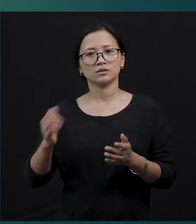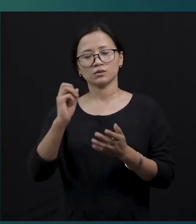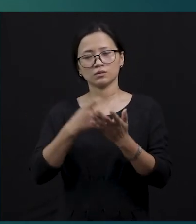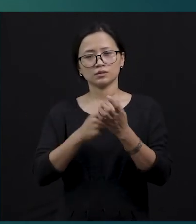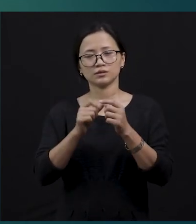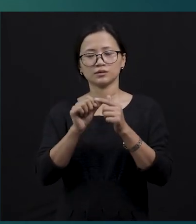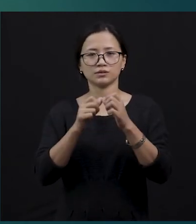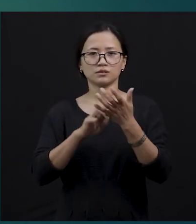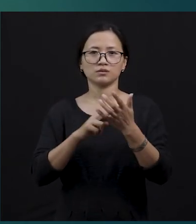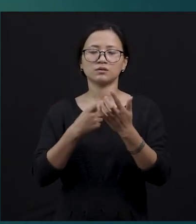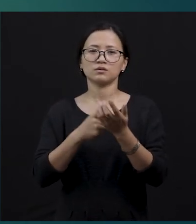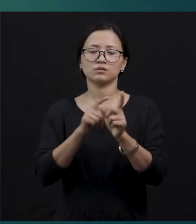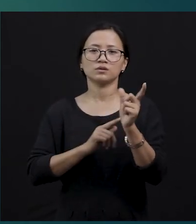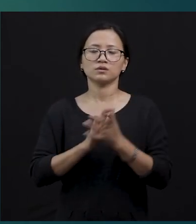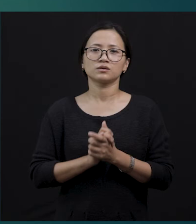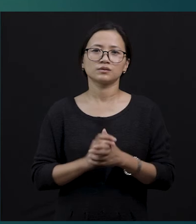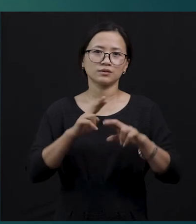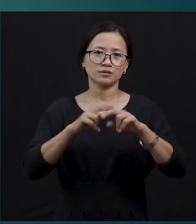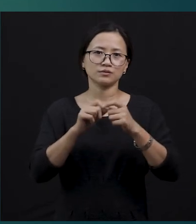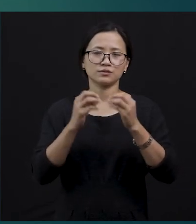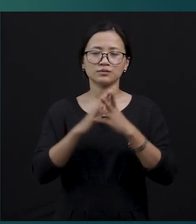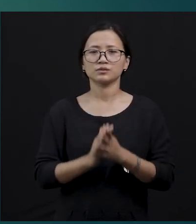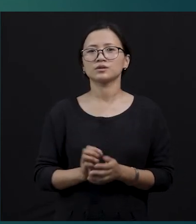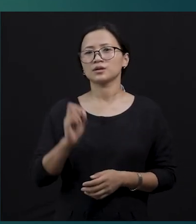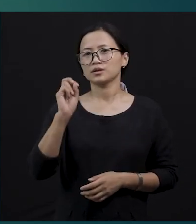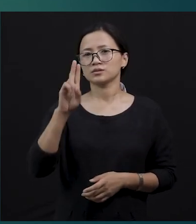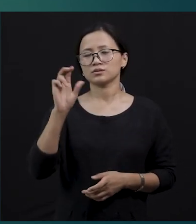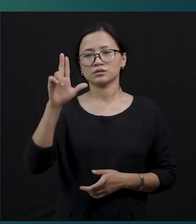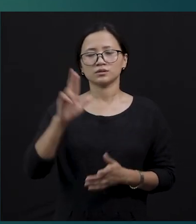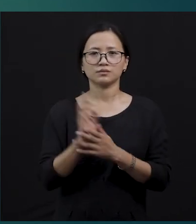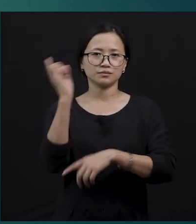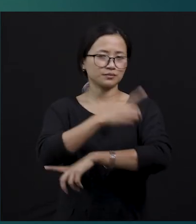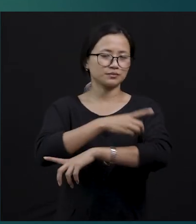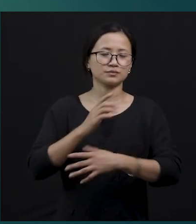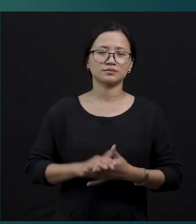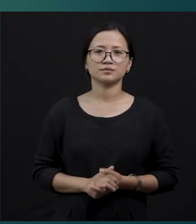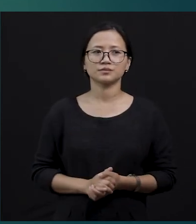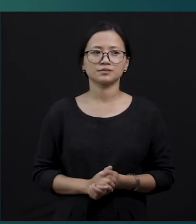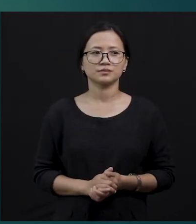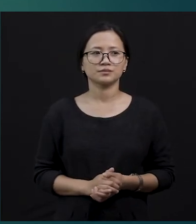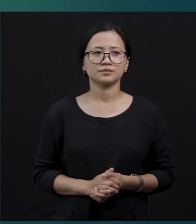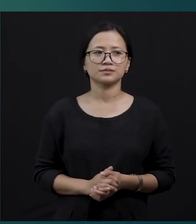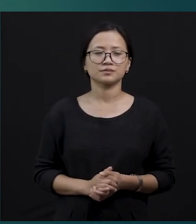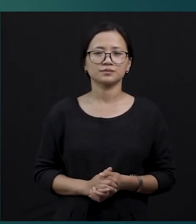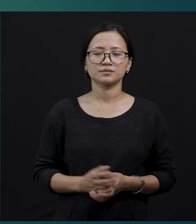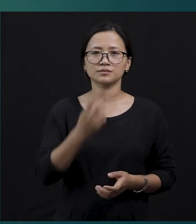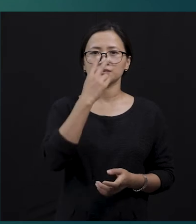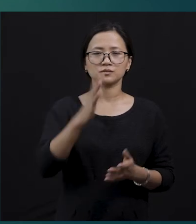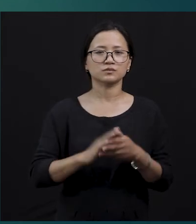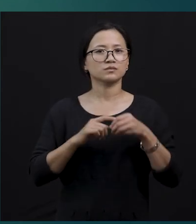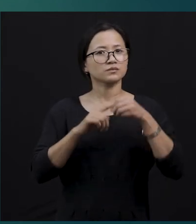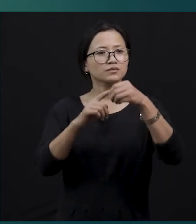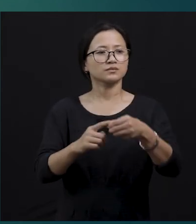ordinary years, February have how many days, children? They have 28 days, right? So let's see